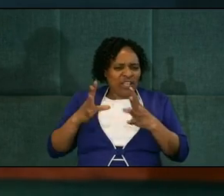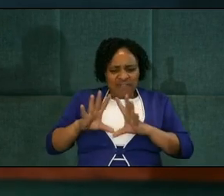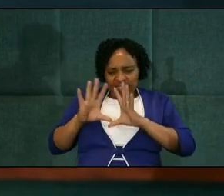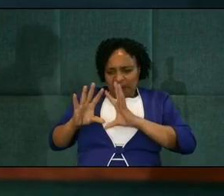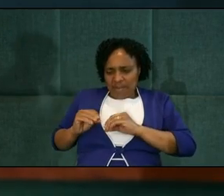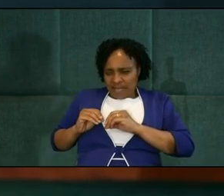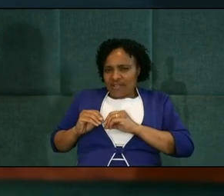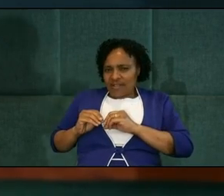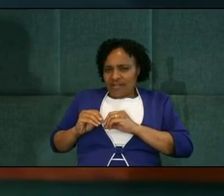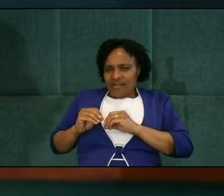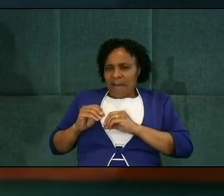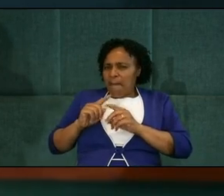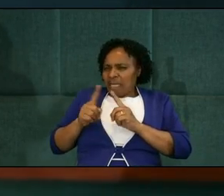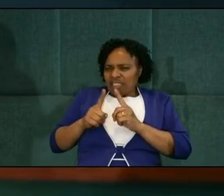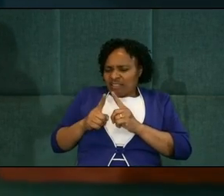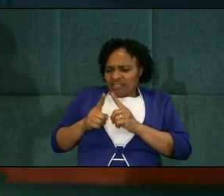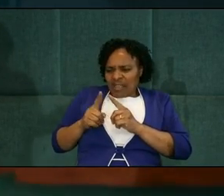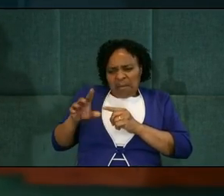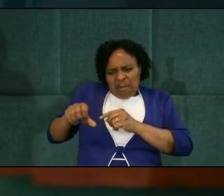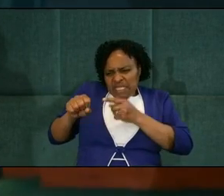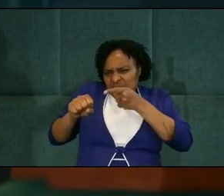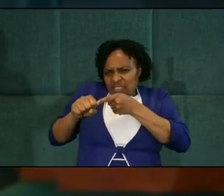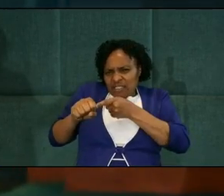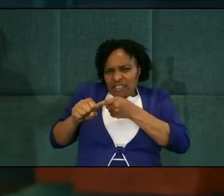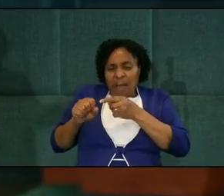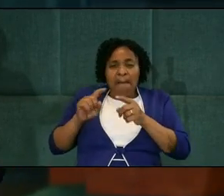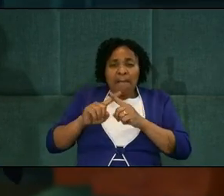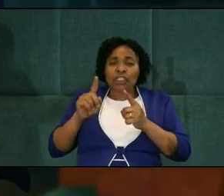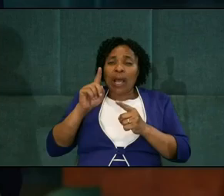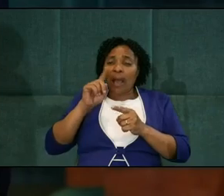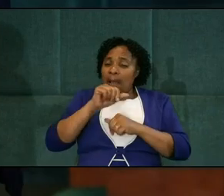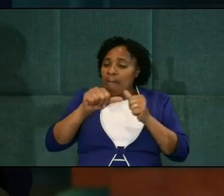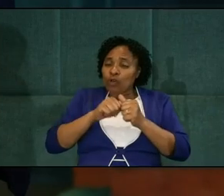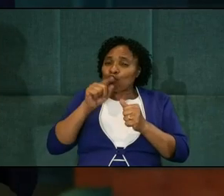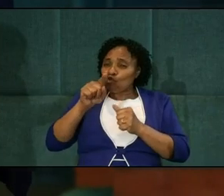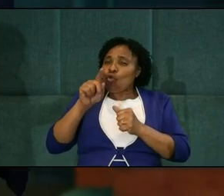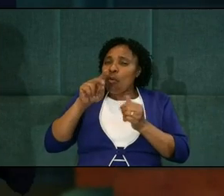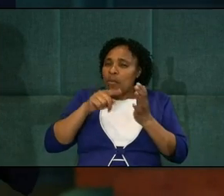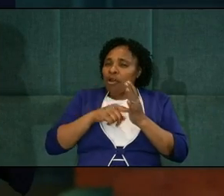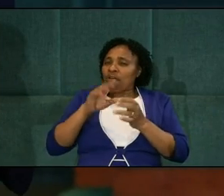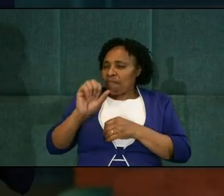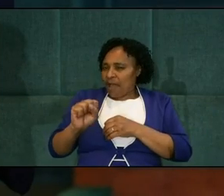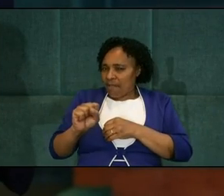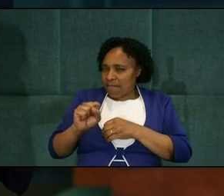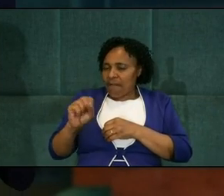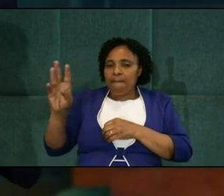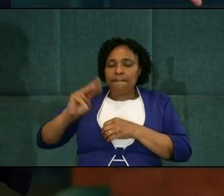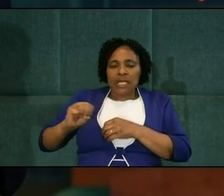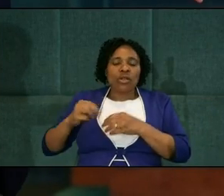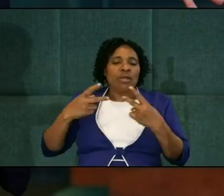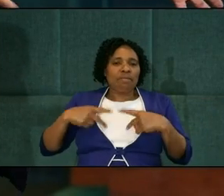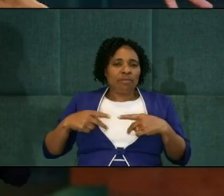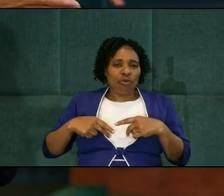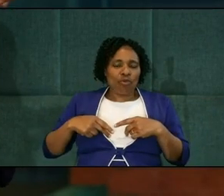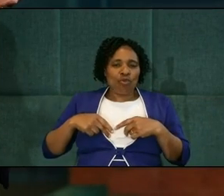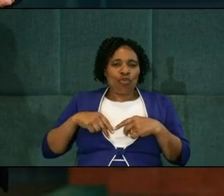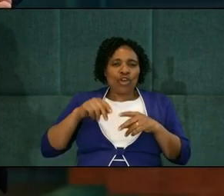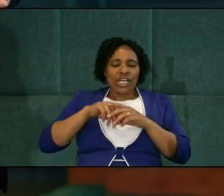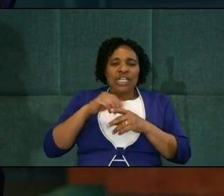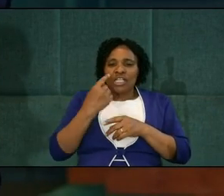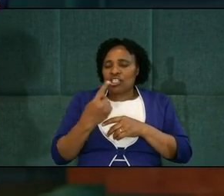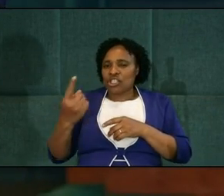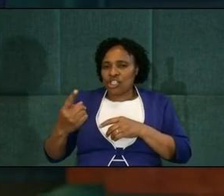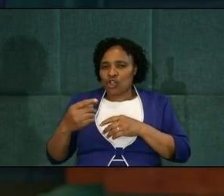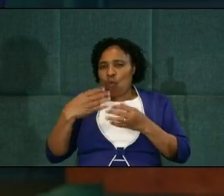estimate based on this. Just an estimate. I'm telling you, it's about 2.5 million people in everybody